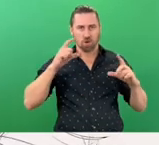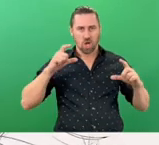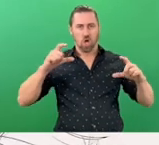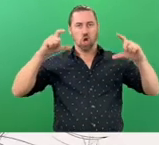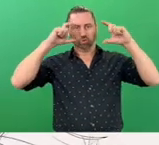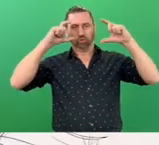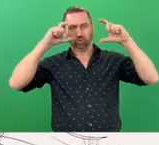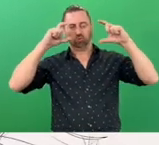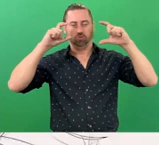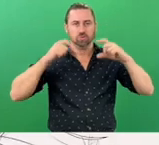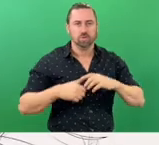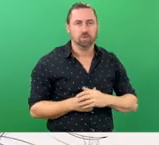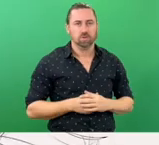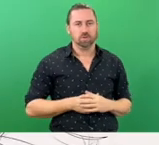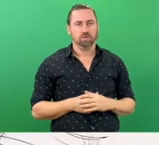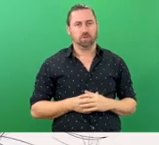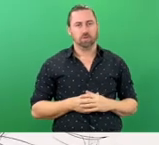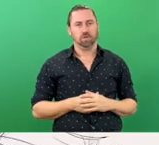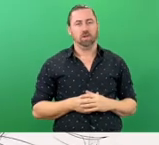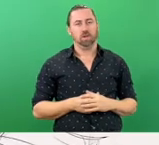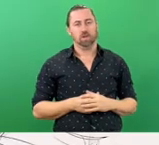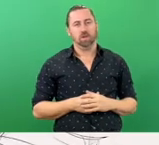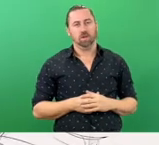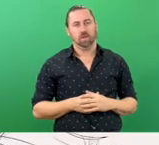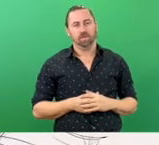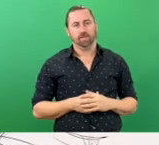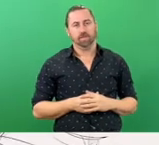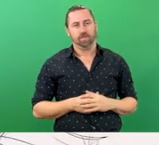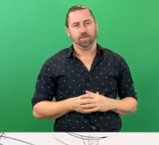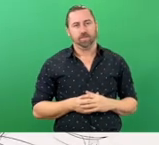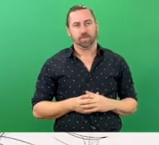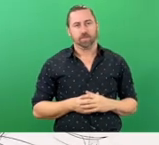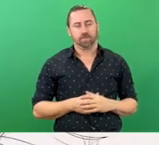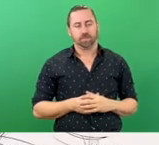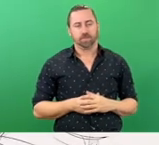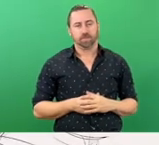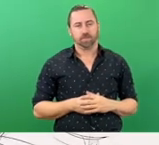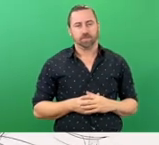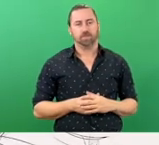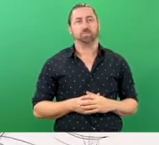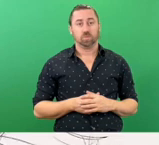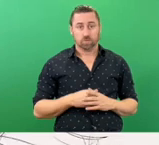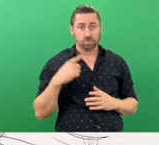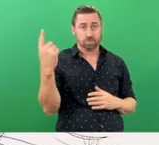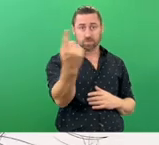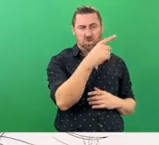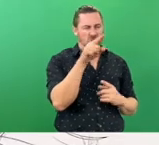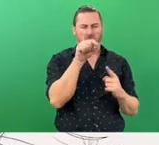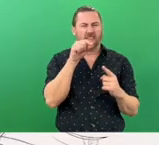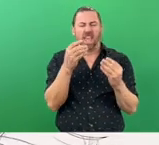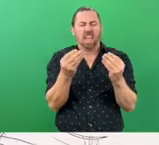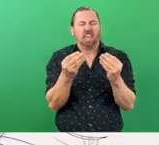oversized glasses and bridge. All right, like that. Okay. So I want everybody